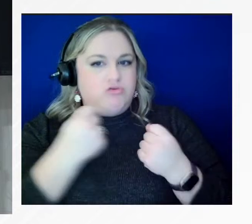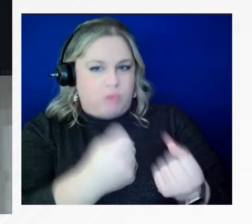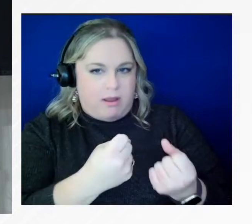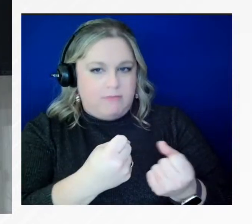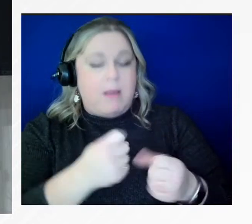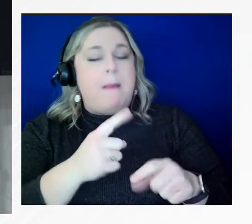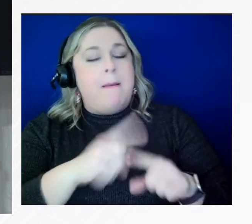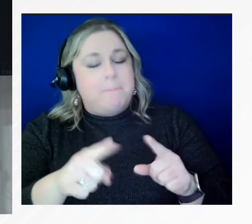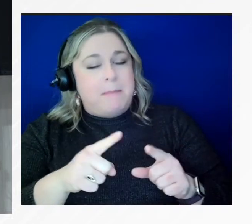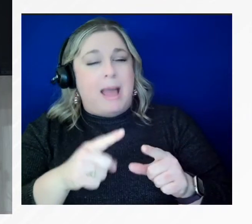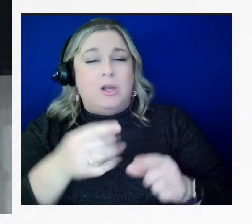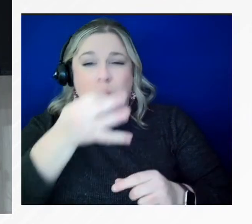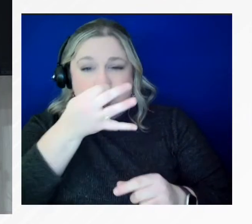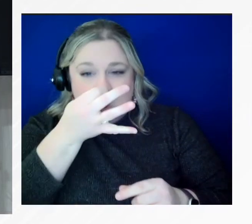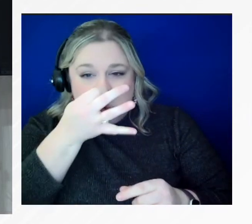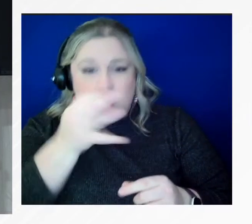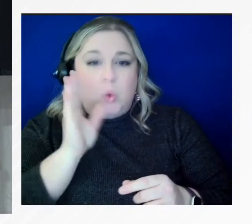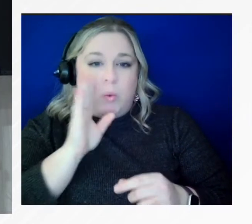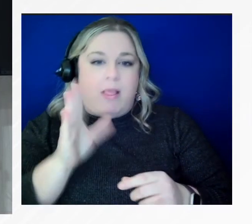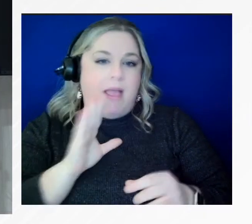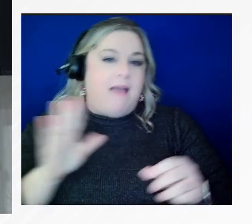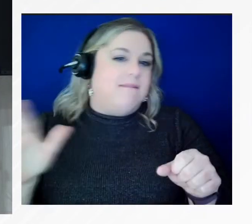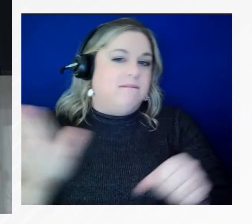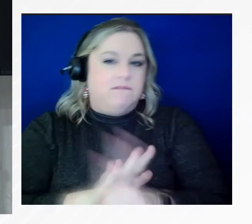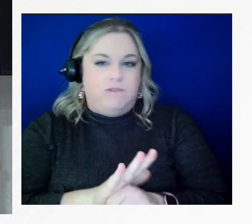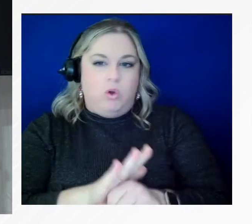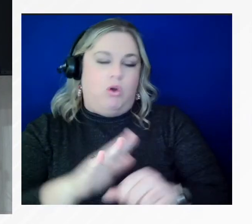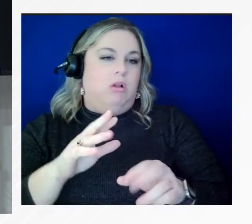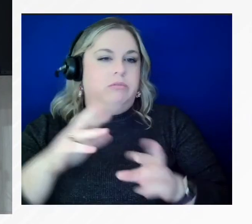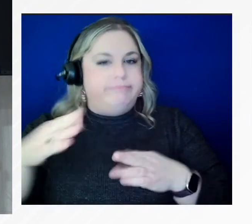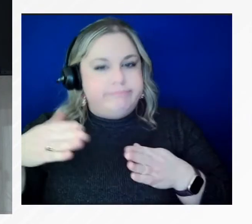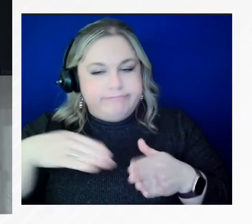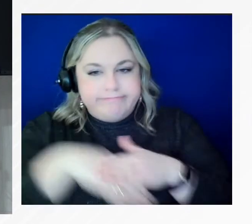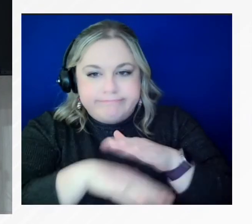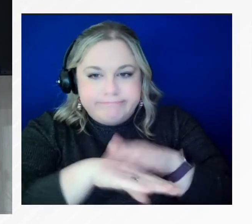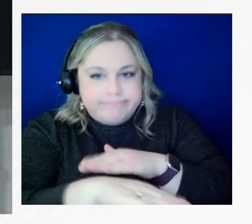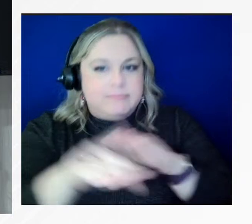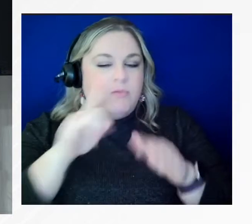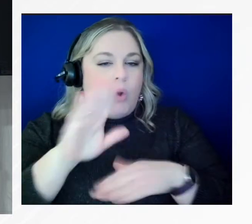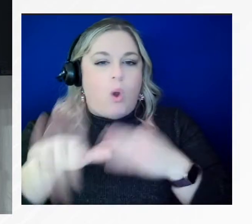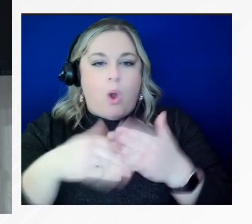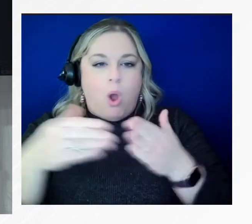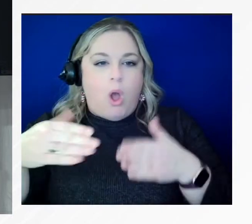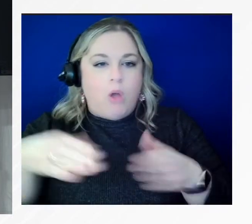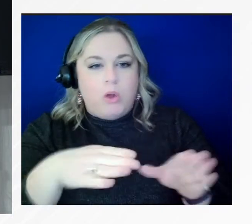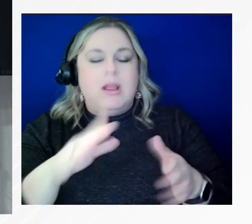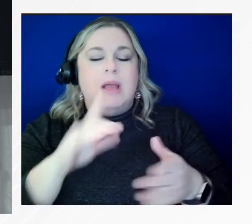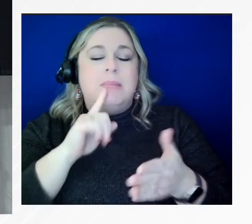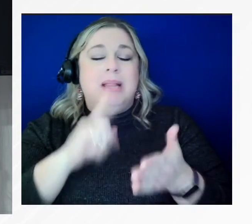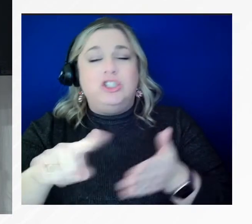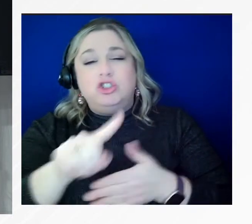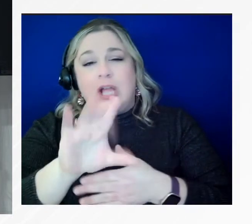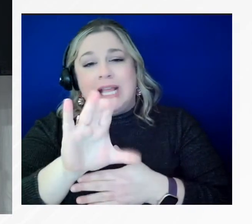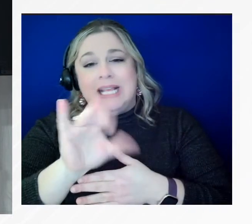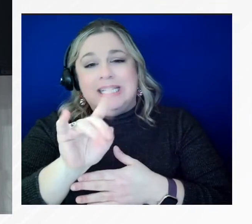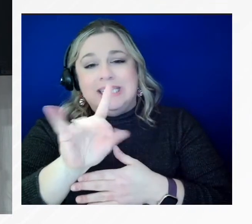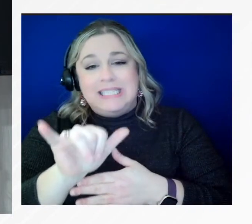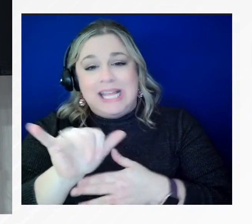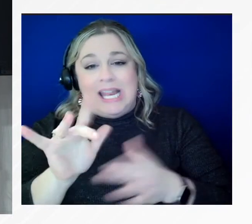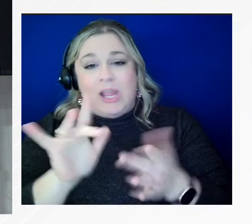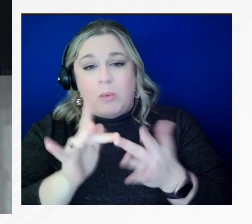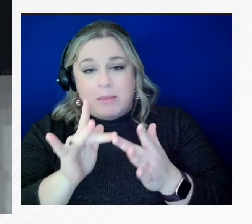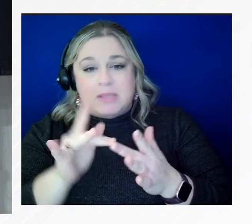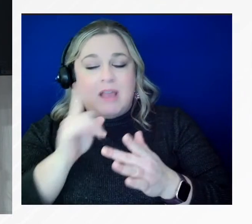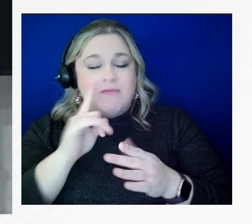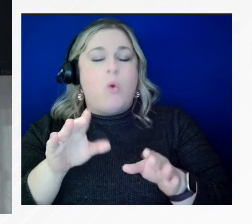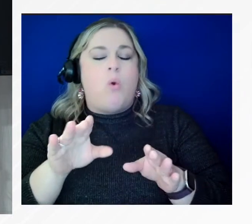as soon as it is safe. Please check with the city's website for latest information on road status. As families return